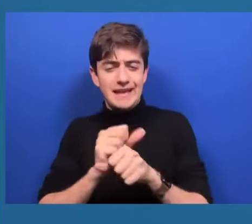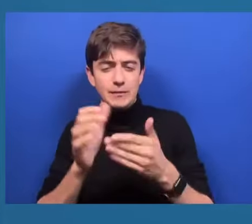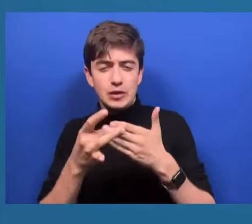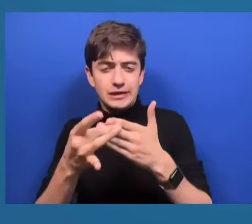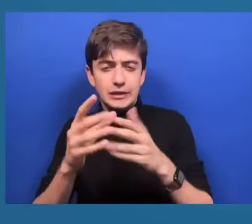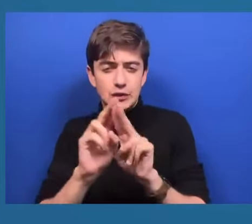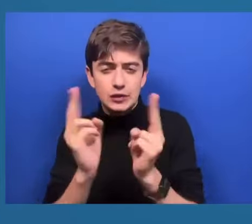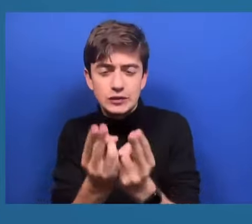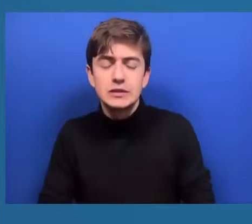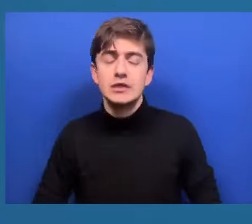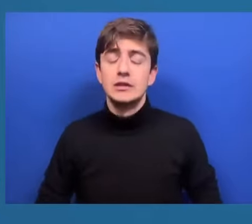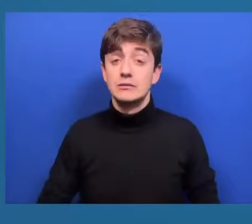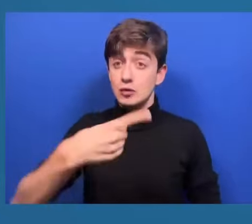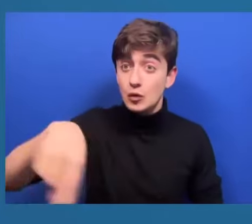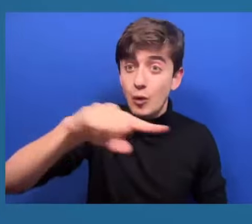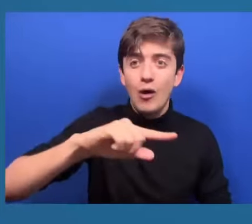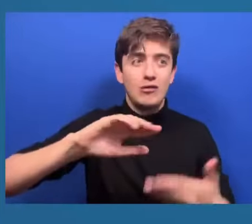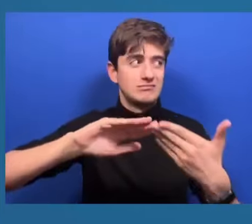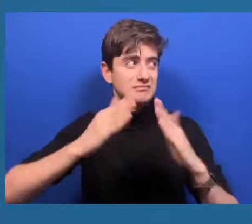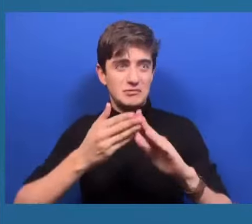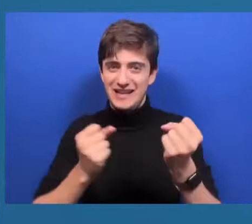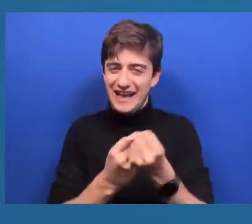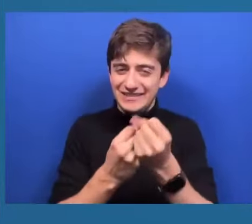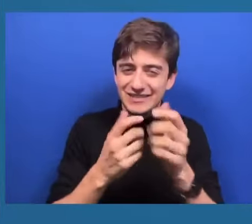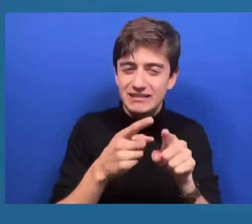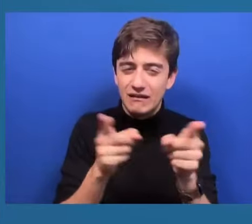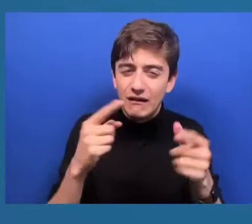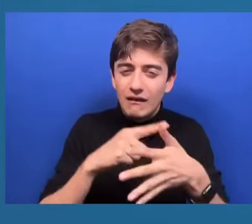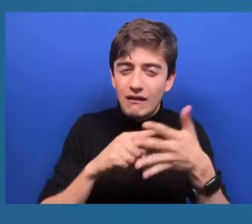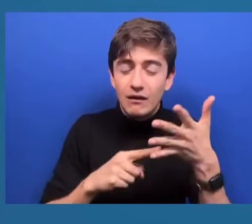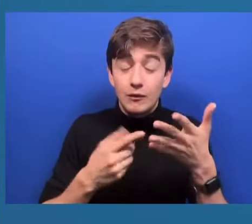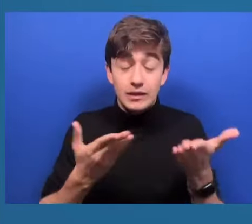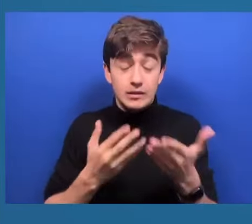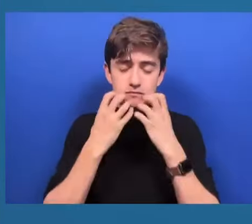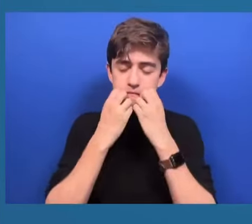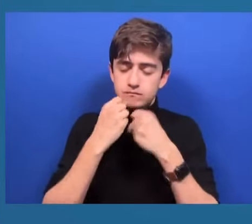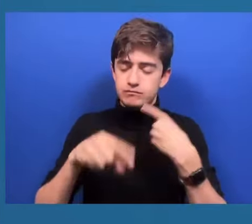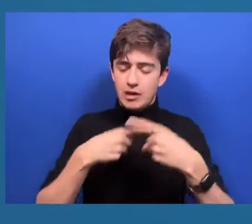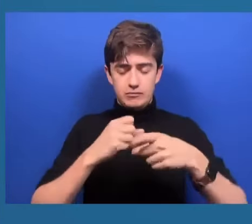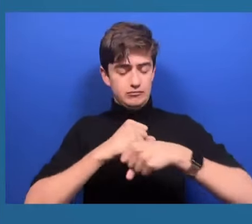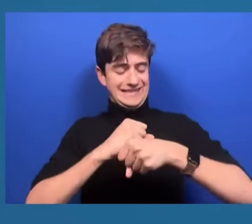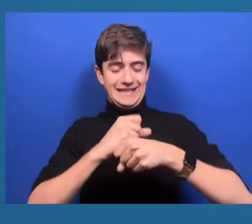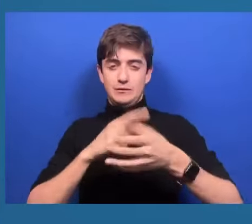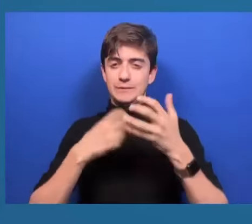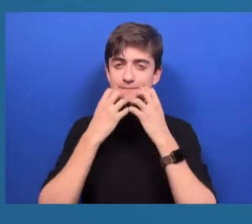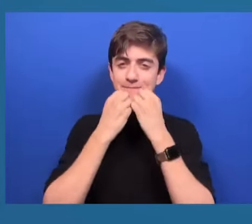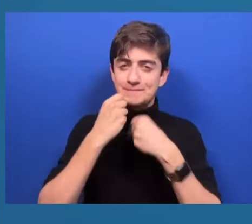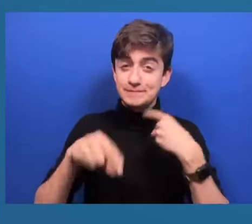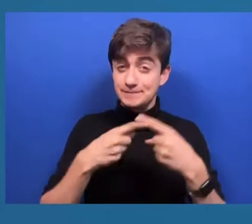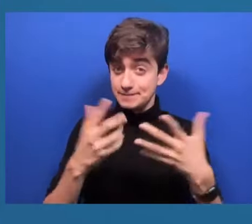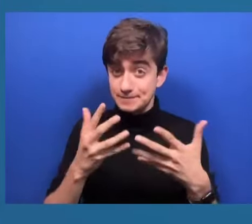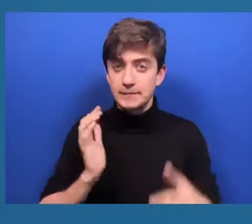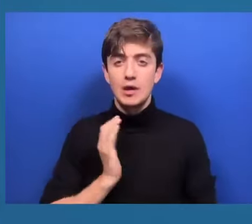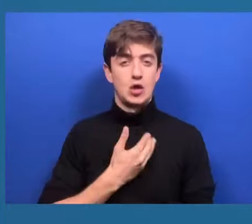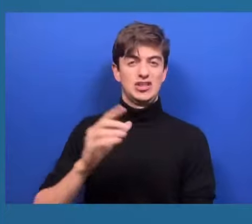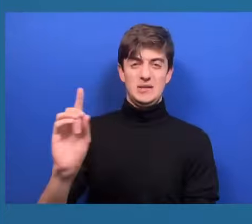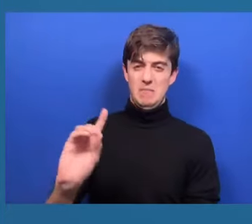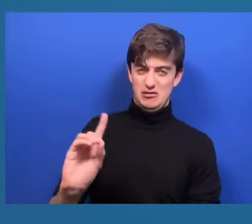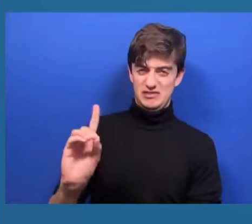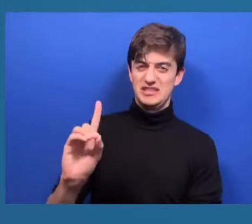deeply about protecting what we care so much about in this country, and that is our democracy and our system